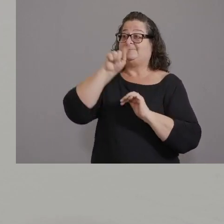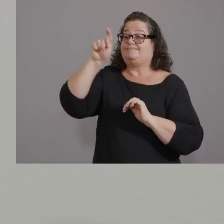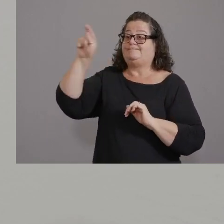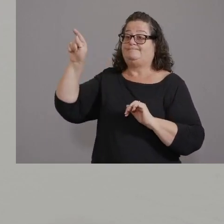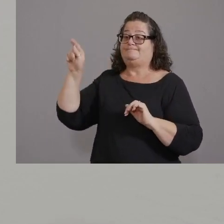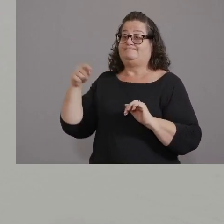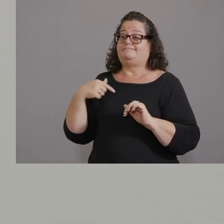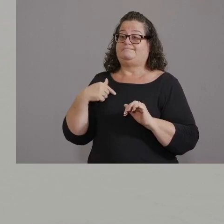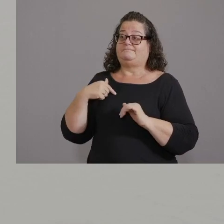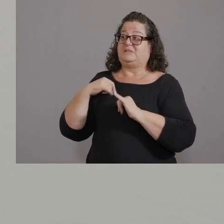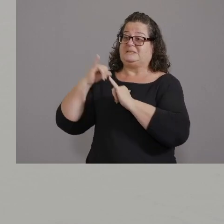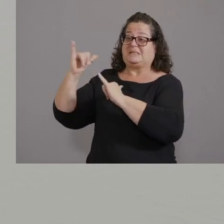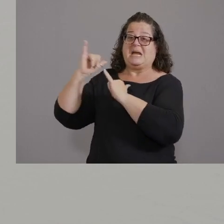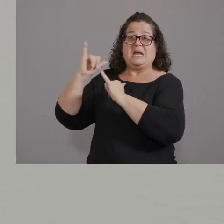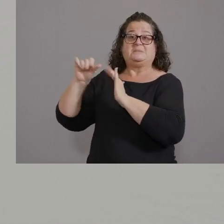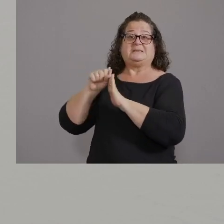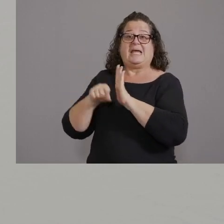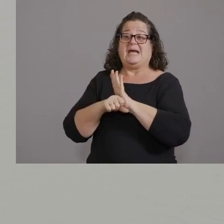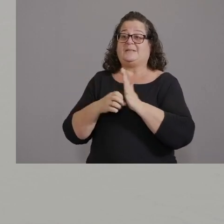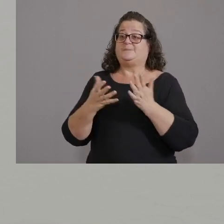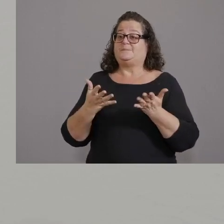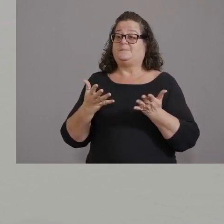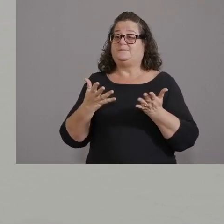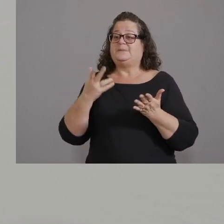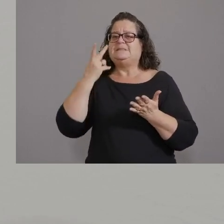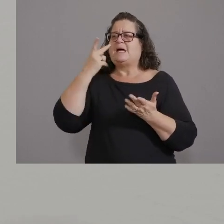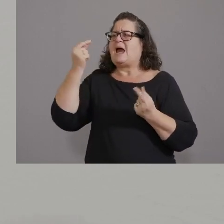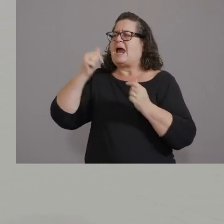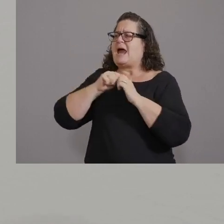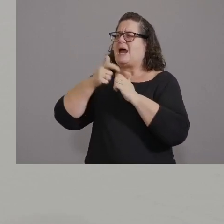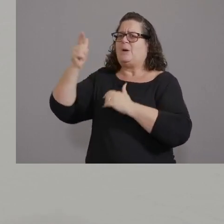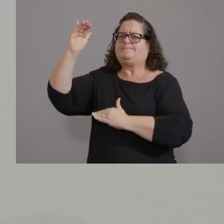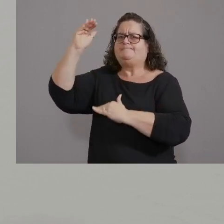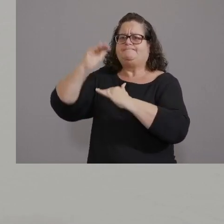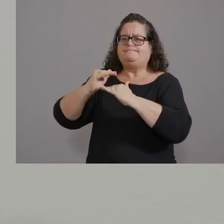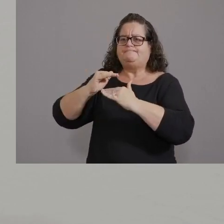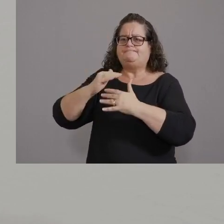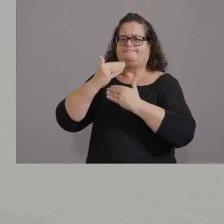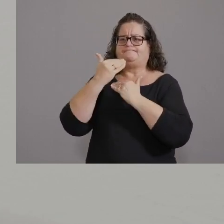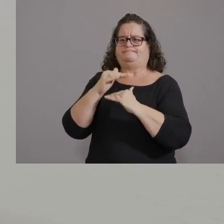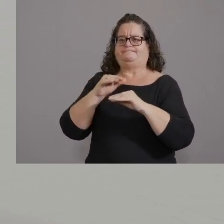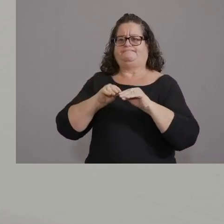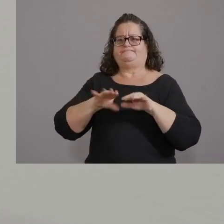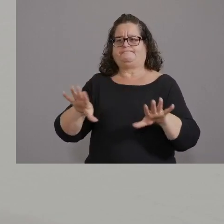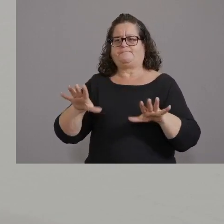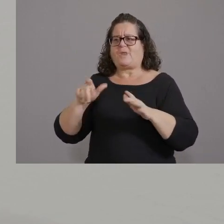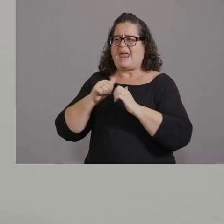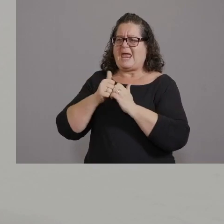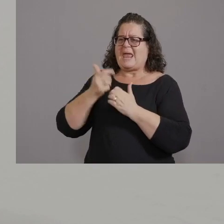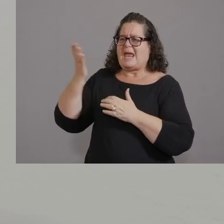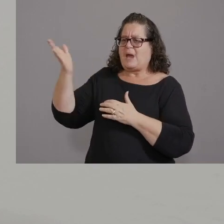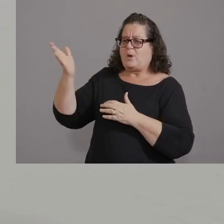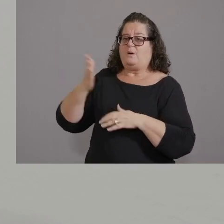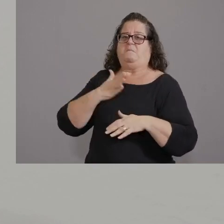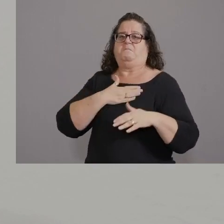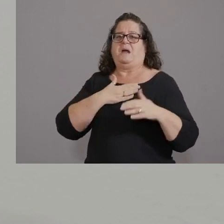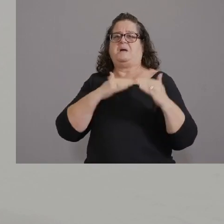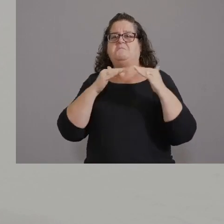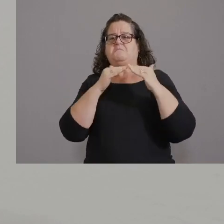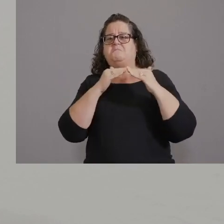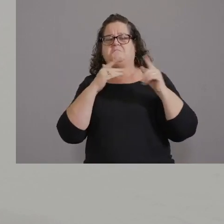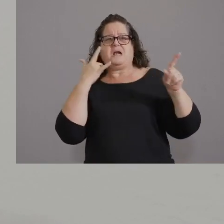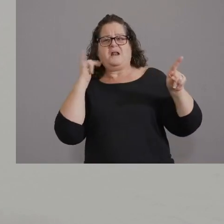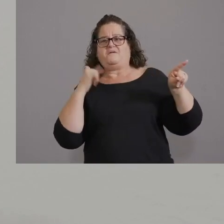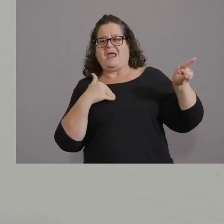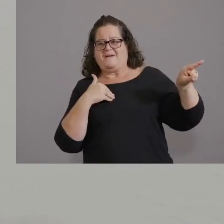And when you look at the mitigation measures that have been put into place, my colleagues in California have, areas